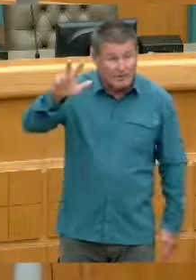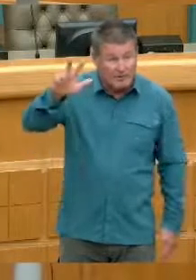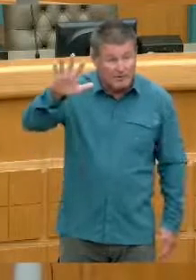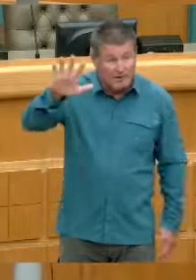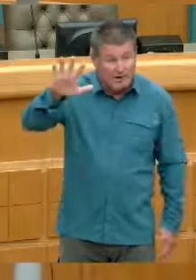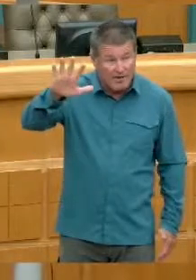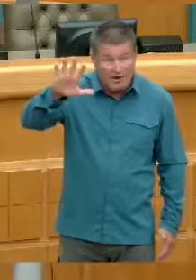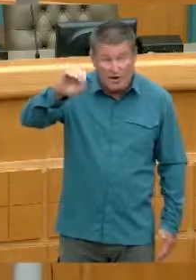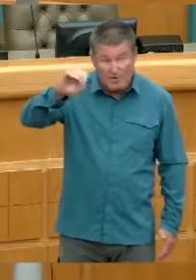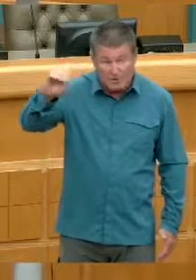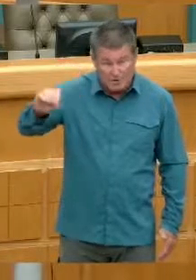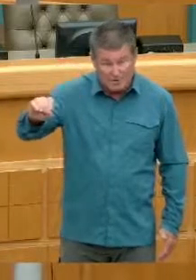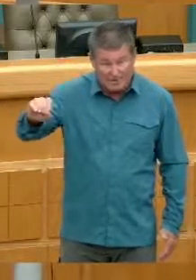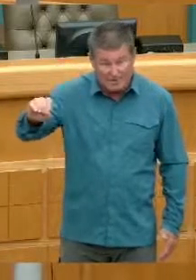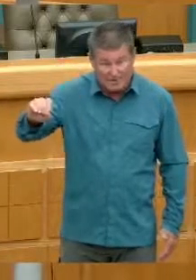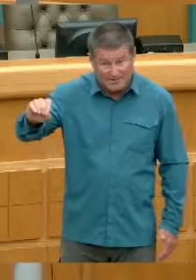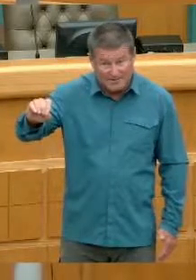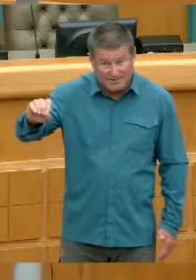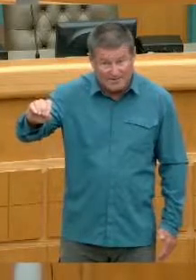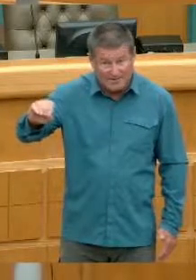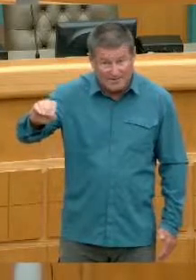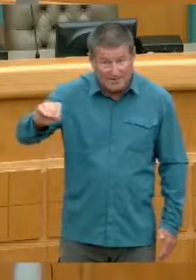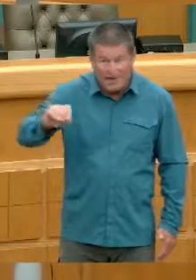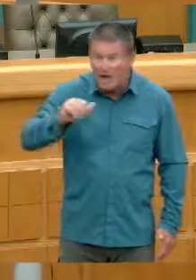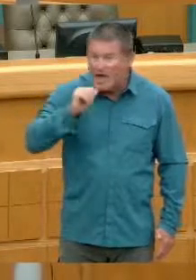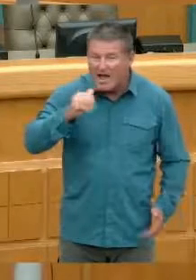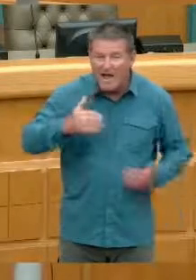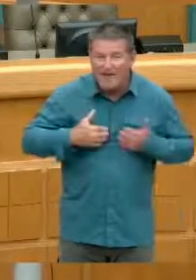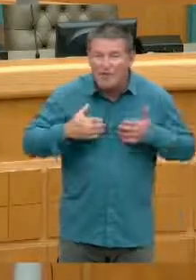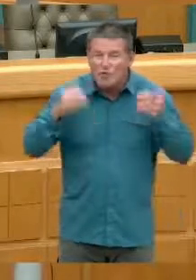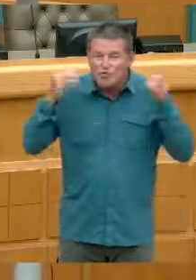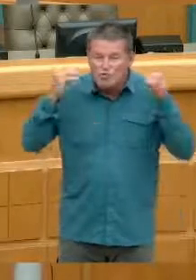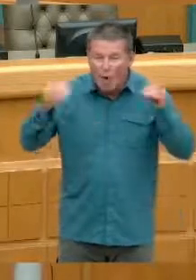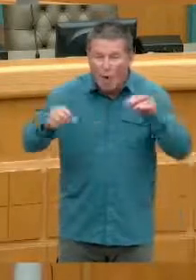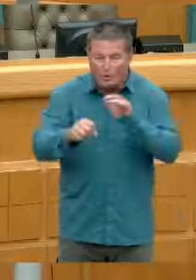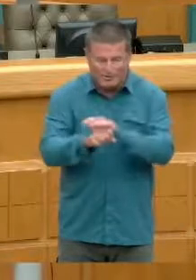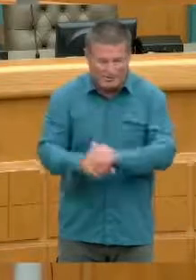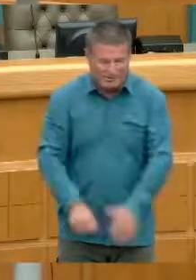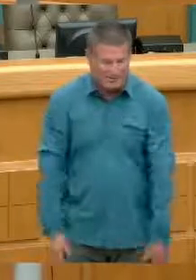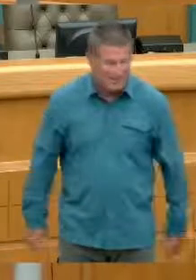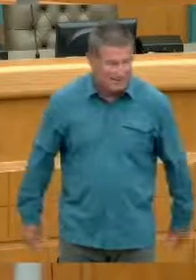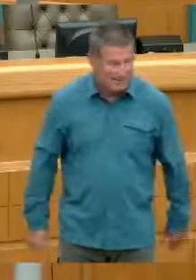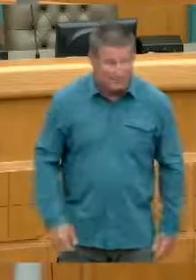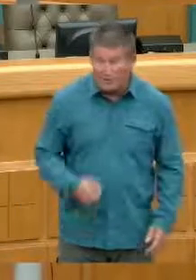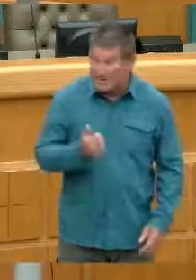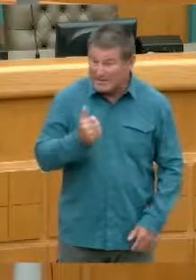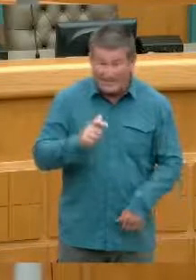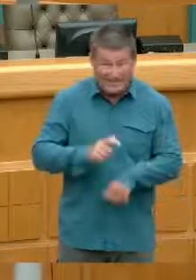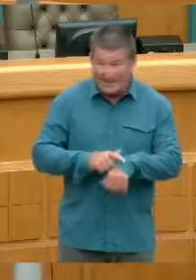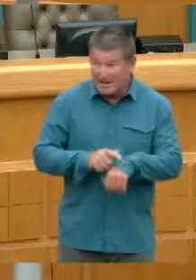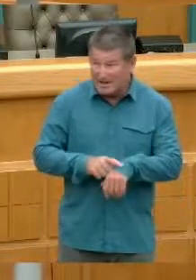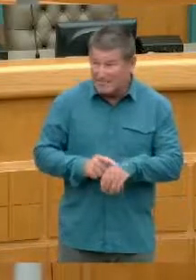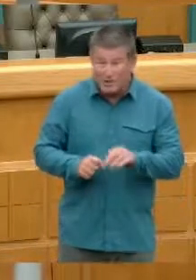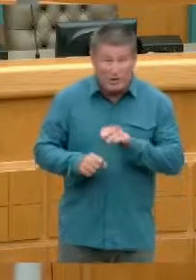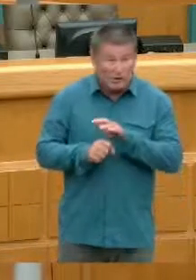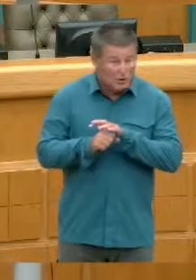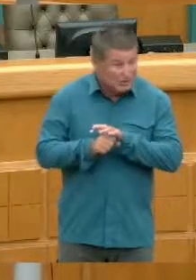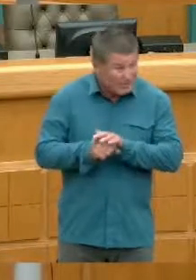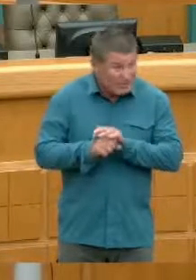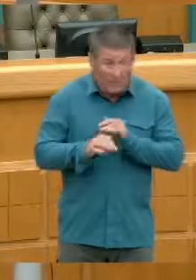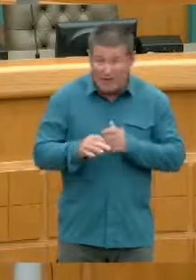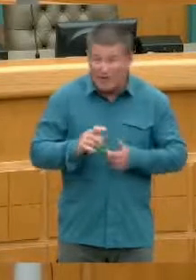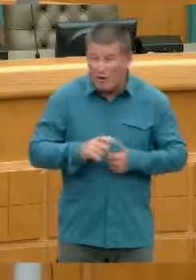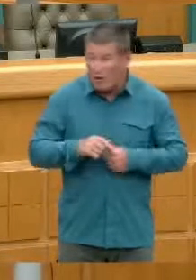of all people, as estimated by the CDC, don't show any symptoms. So any symptom that you have that resembles a cold or a